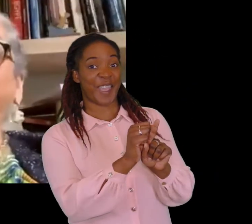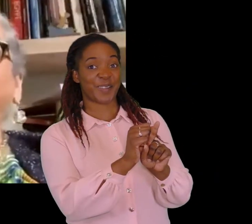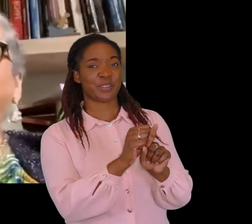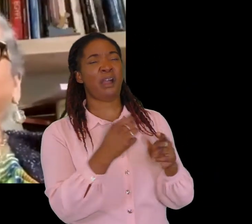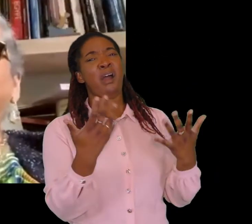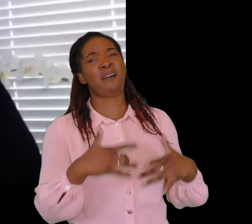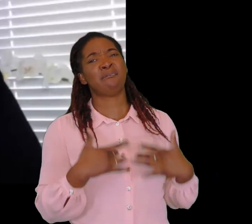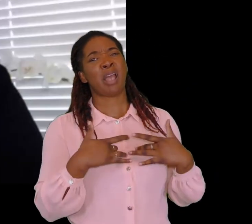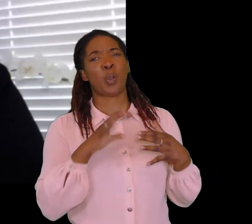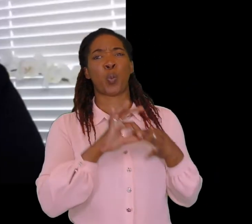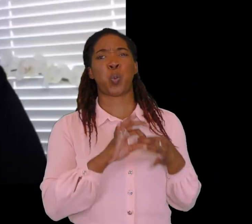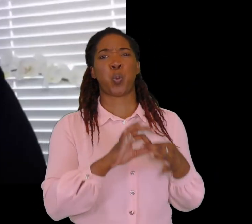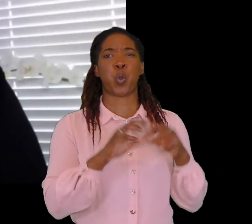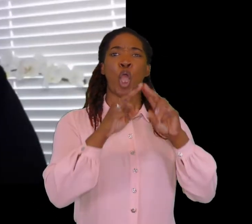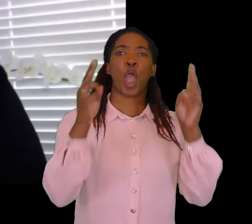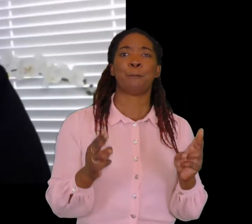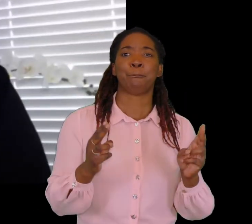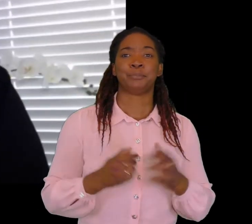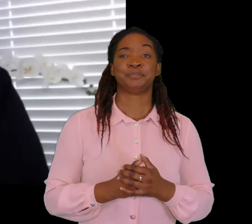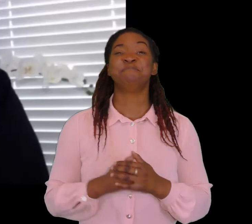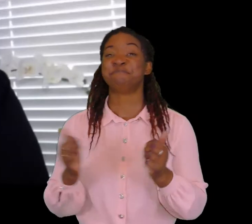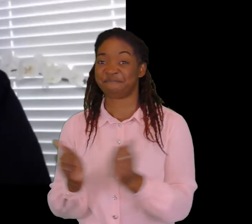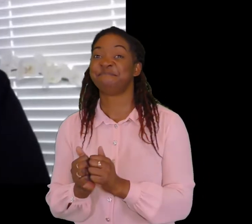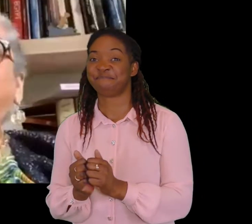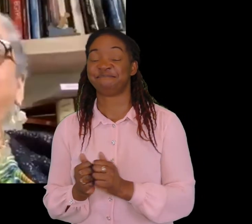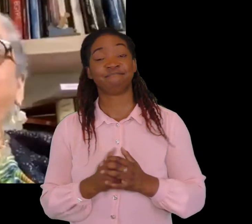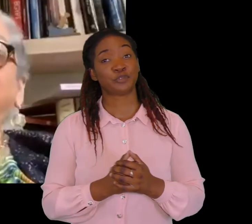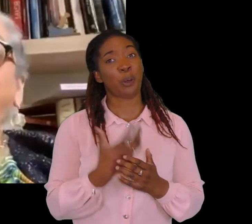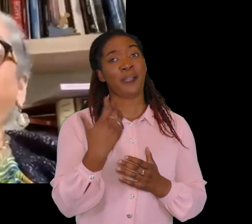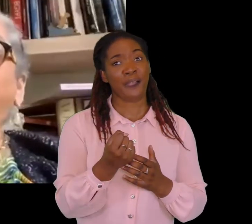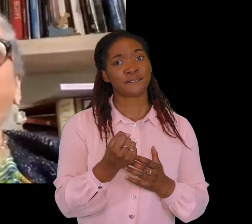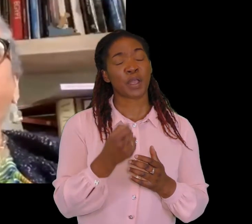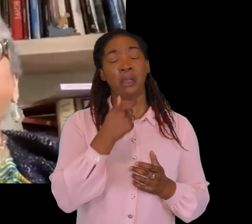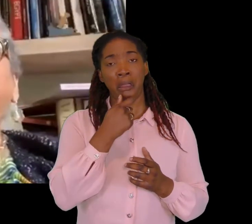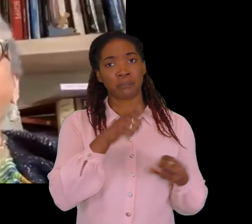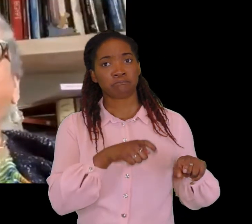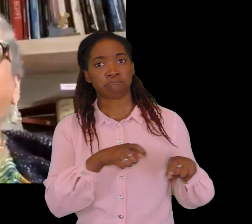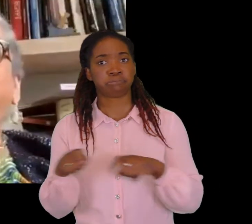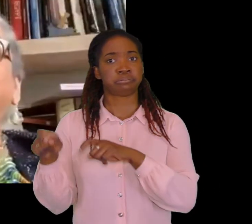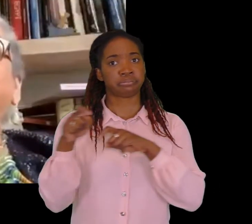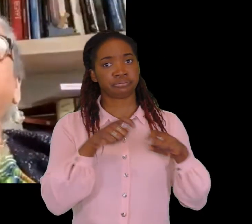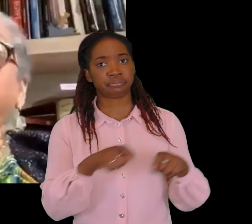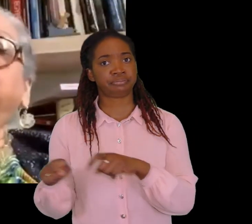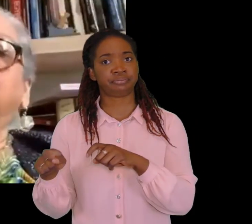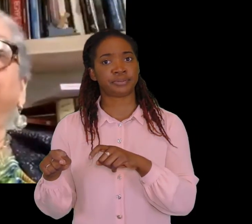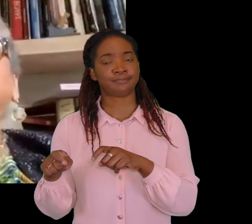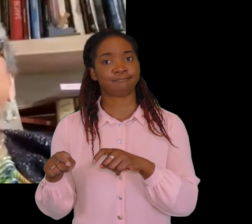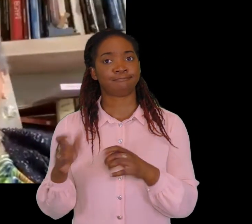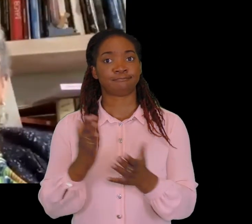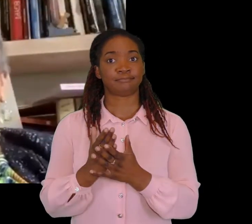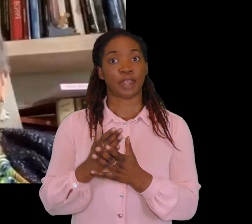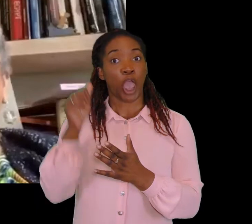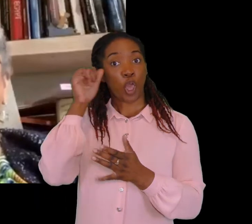home. Absolutely. So there is a continuity, even if we don't necessarily, even if it's an